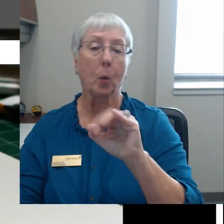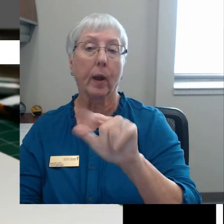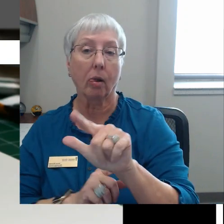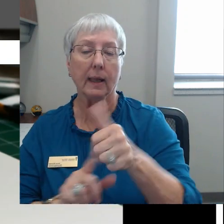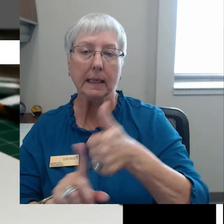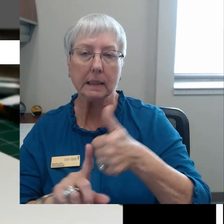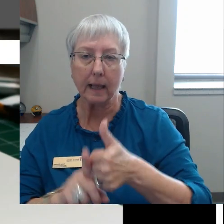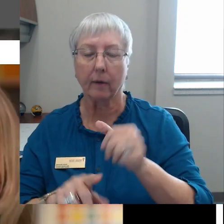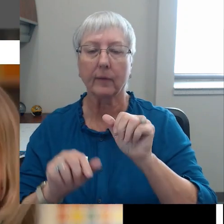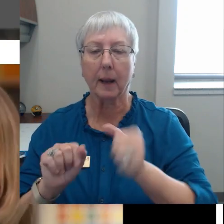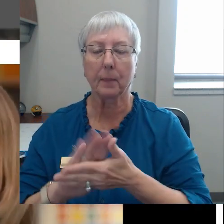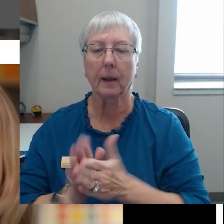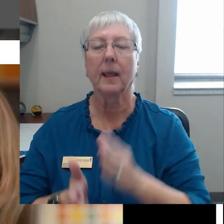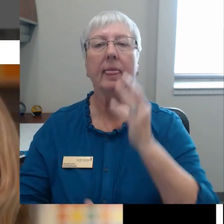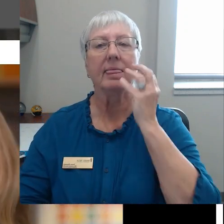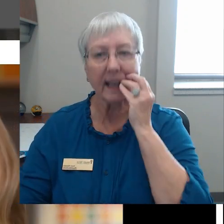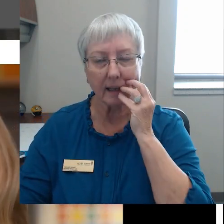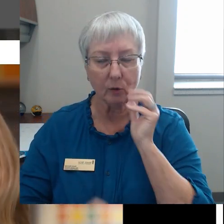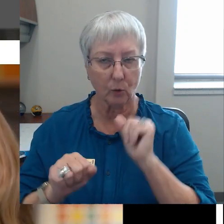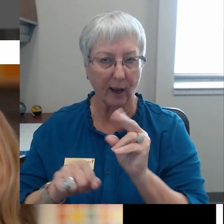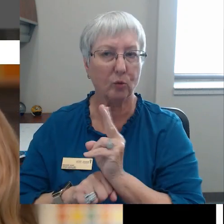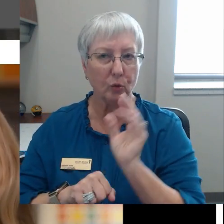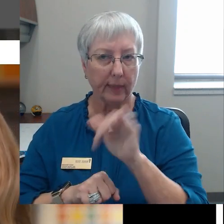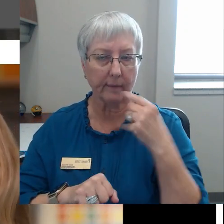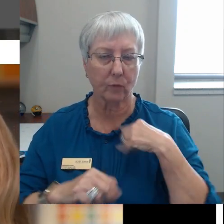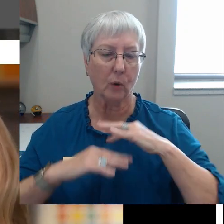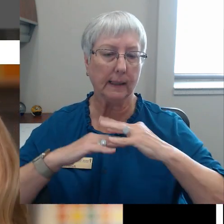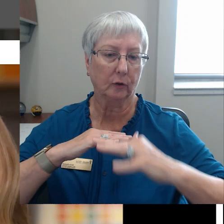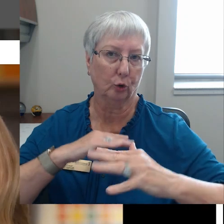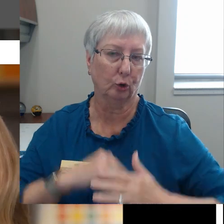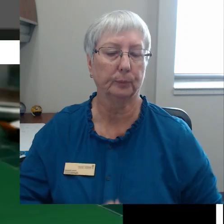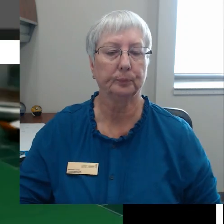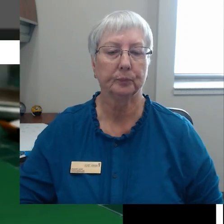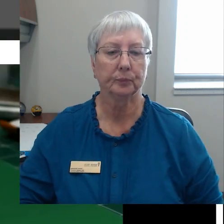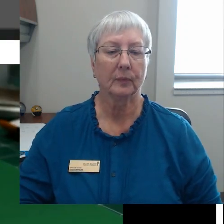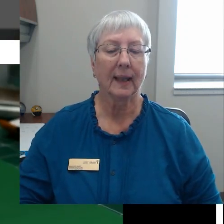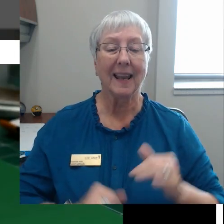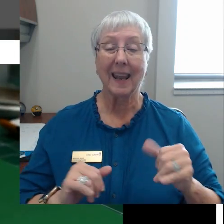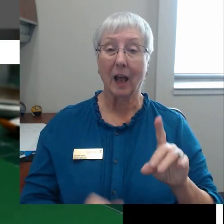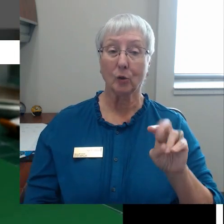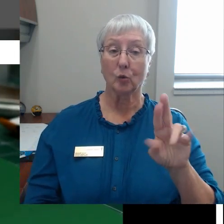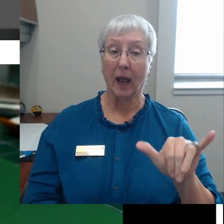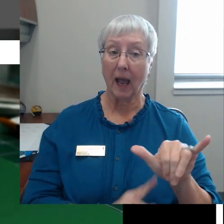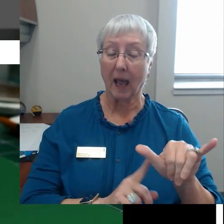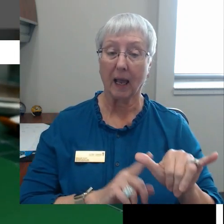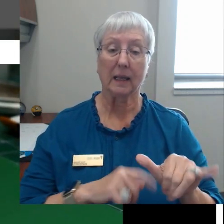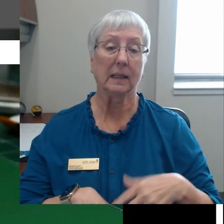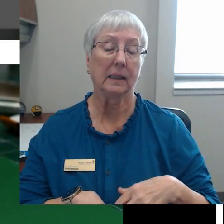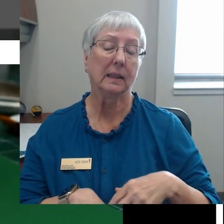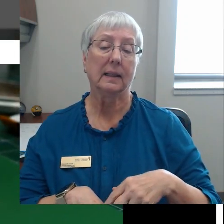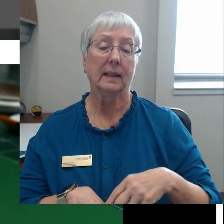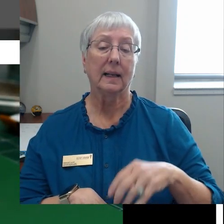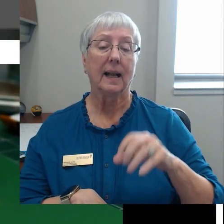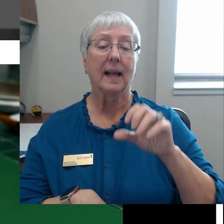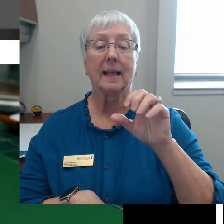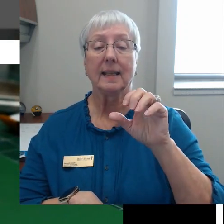variation. Now let's review some textural color in dry media. Pastel sticks and pencils using the